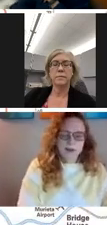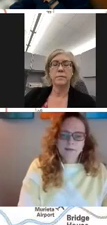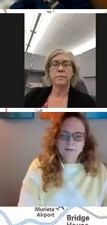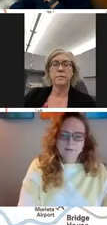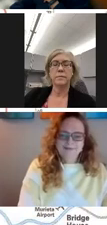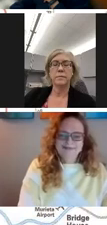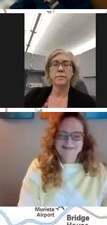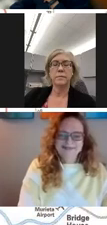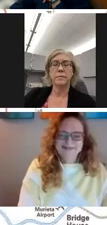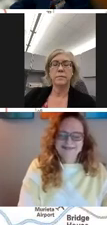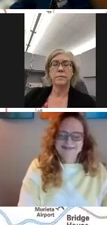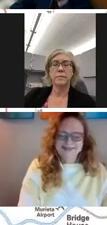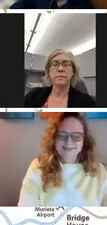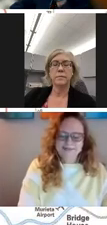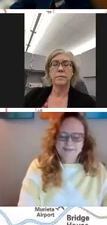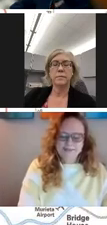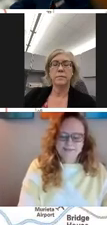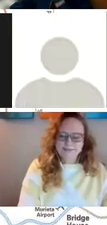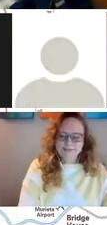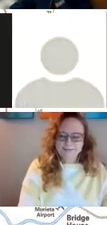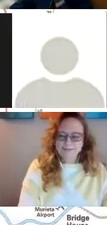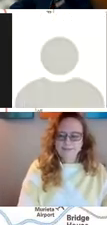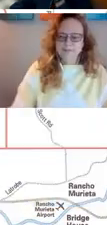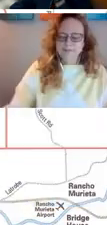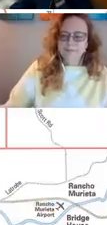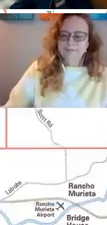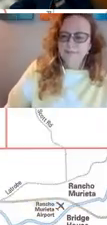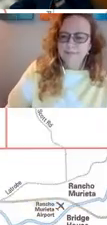And Julia, okay. I know you might have a story as well. So,